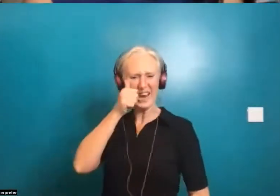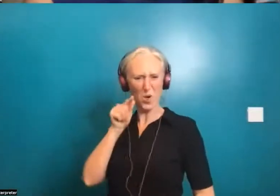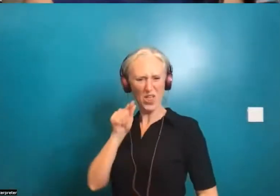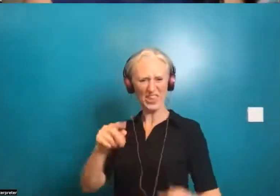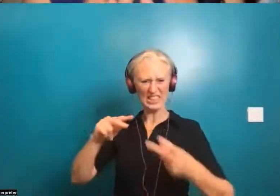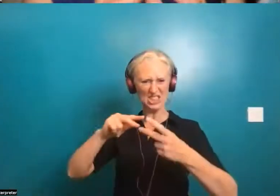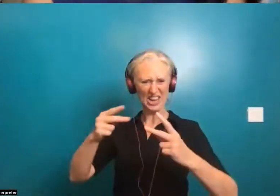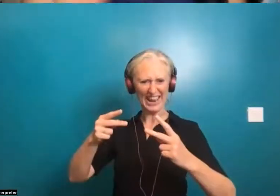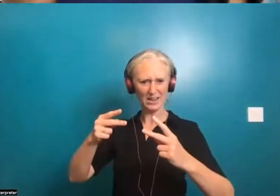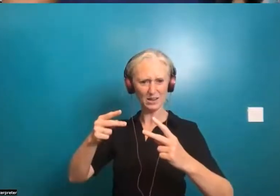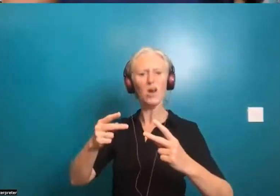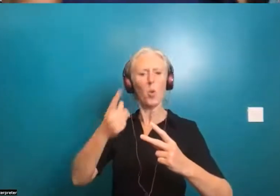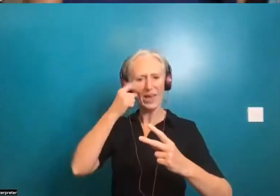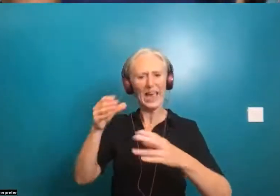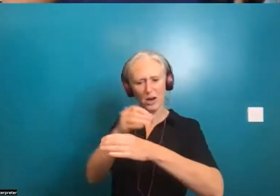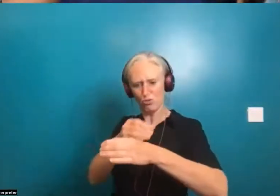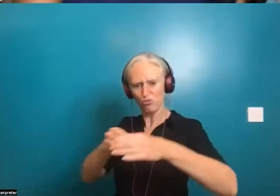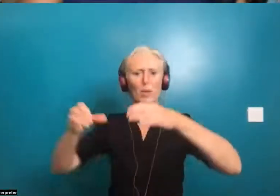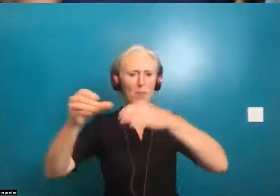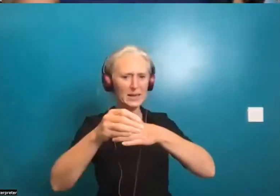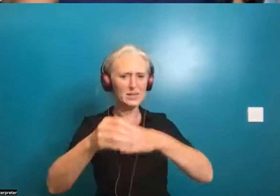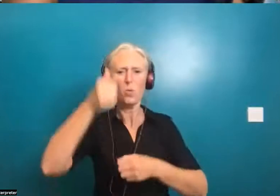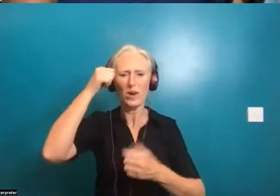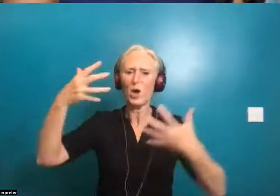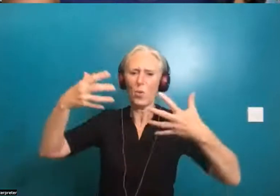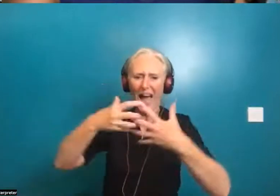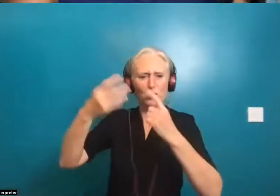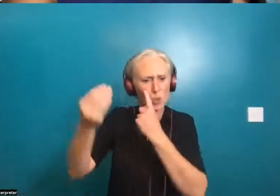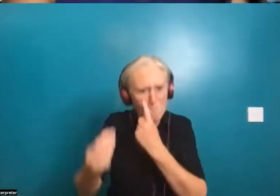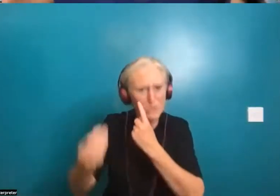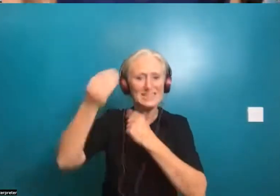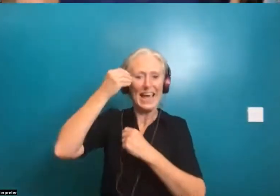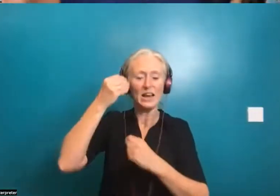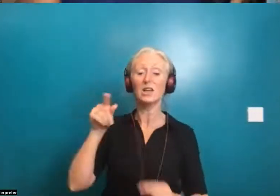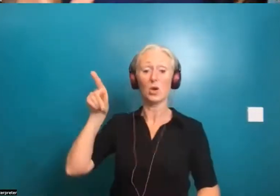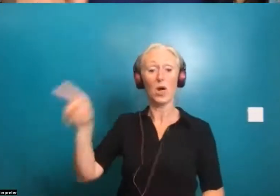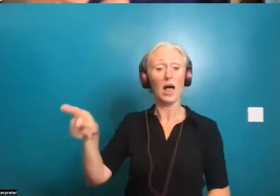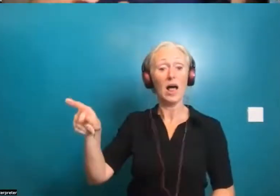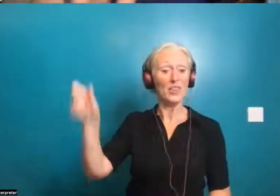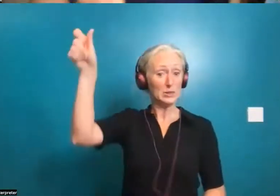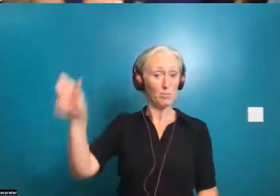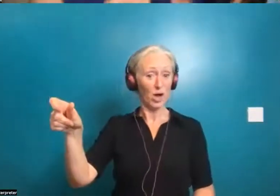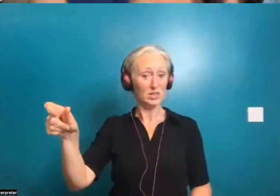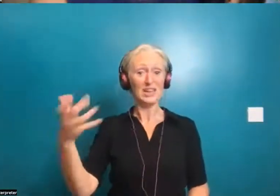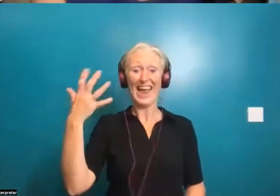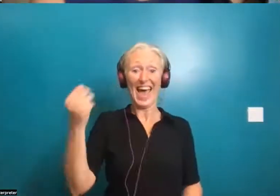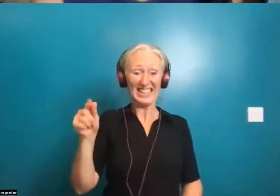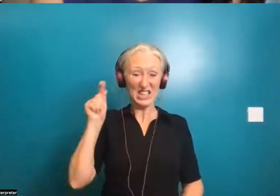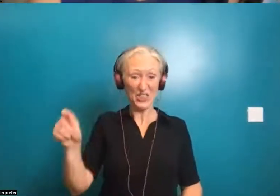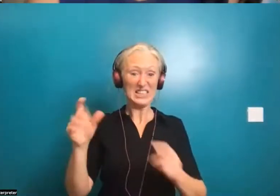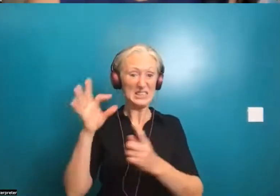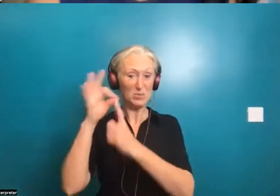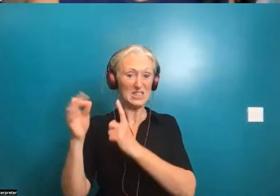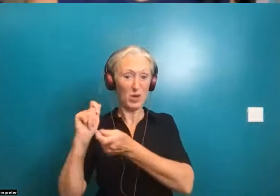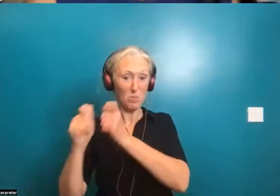into the retina, like Mr. X comes along with this gene mutation, right, you're going to have this gene, it slots in and we give you that